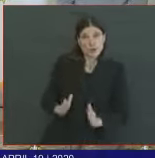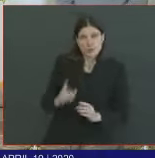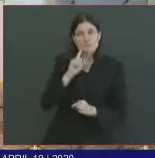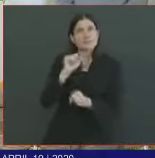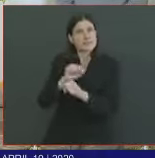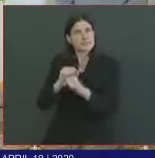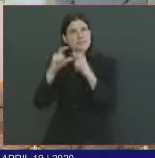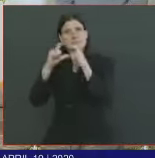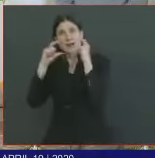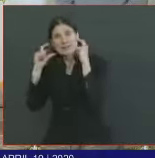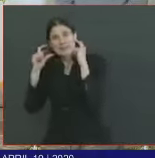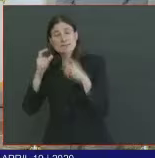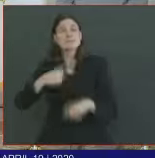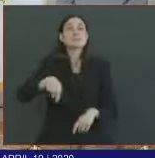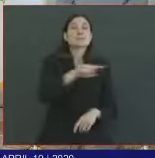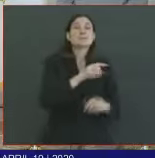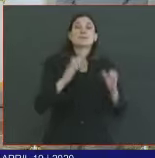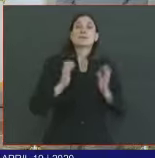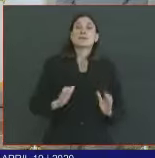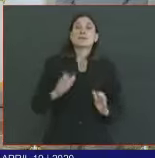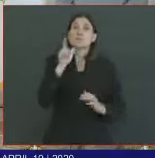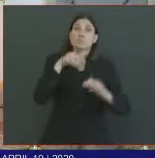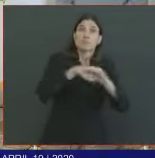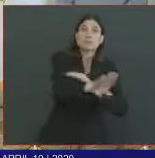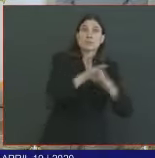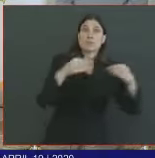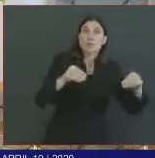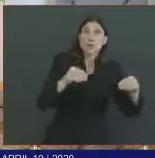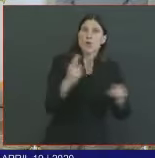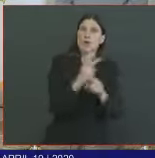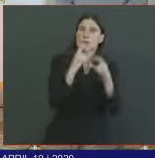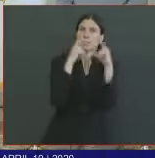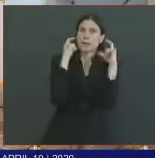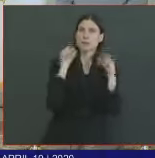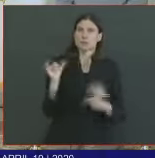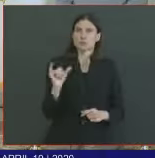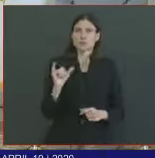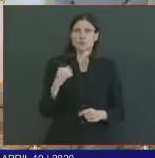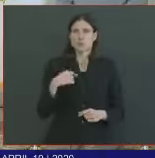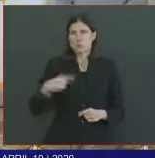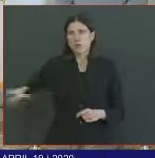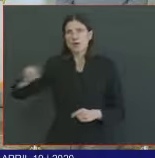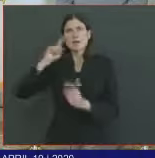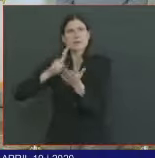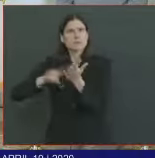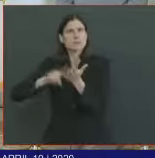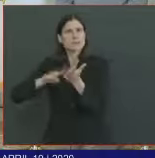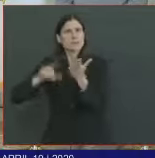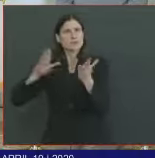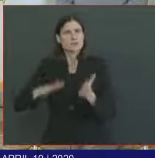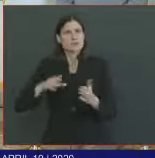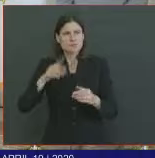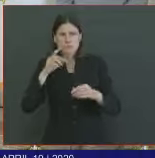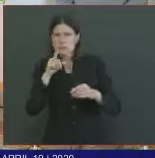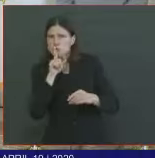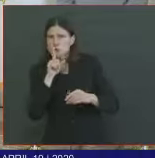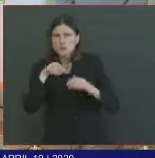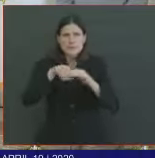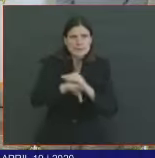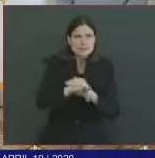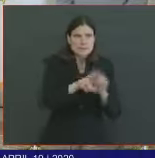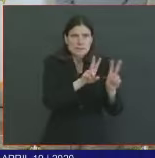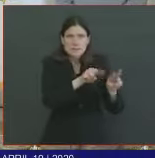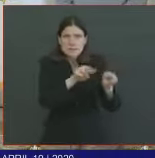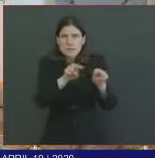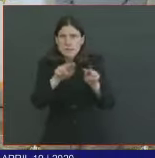200 businesses, they didn't know we were coming, and compliance was terrific. We're going to continue to do these unannounced